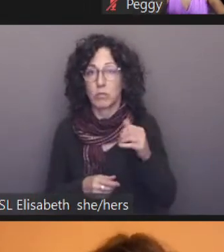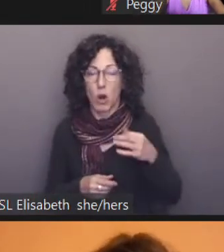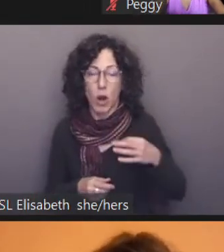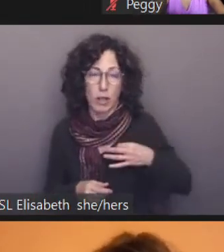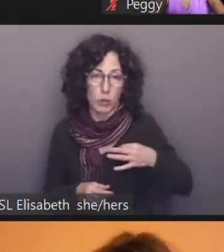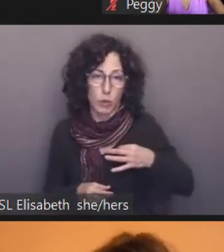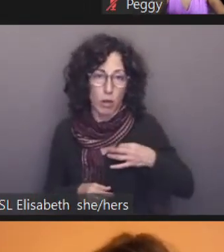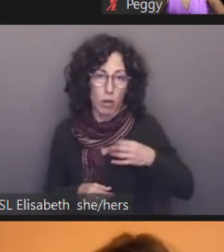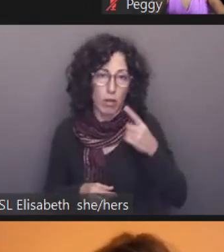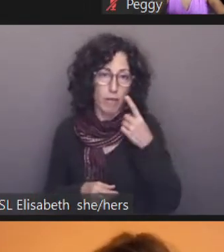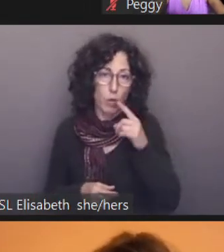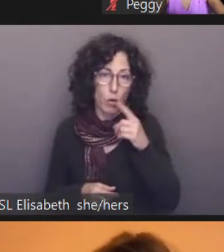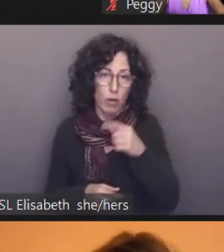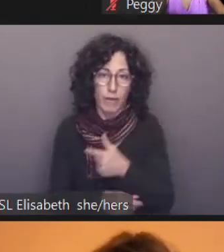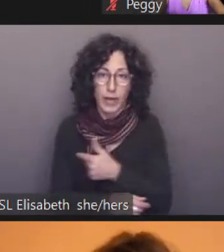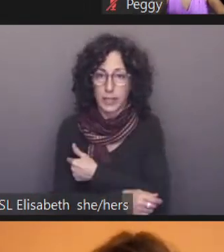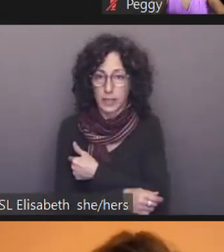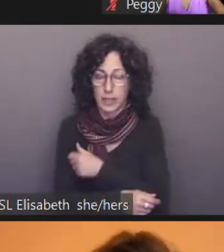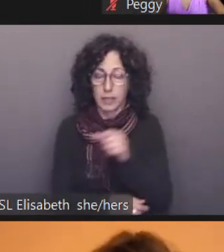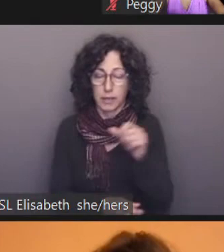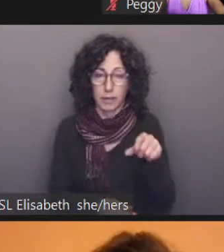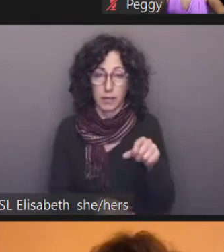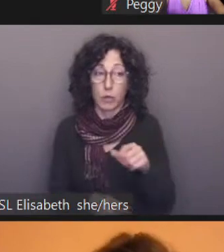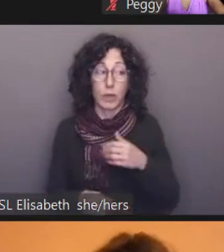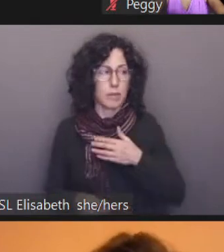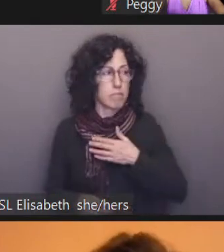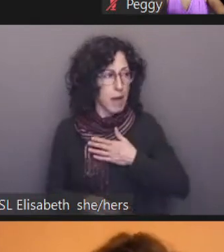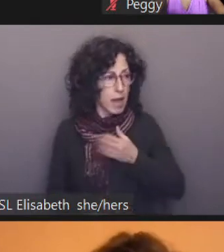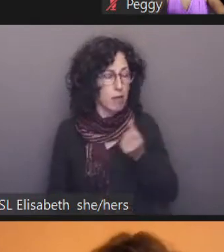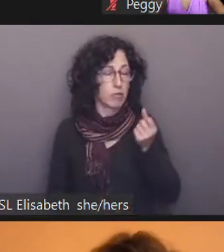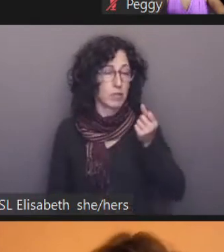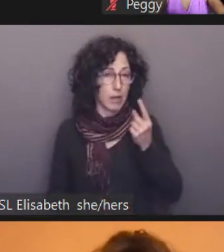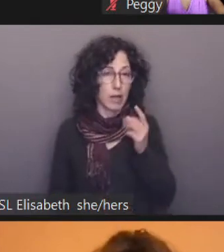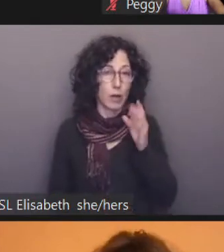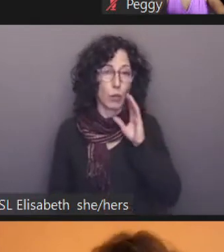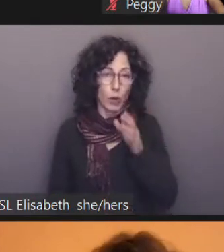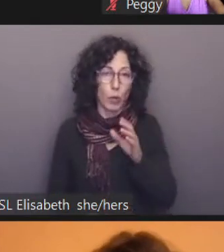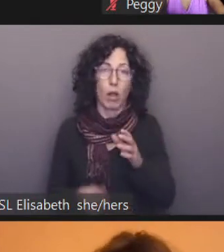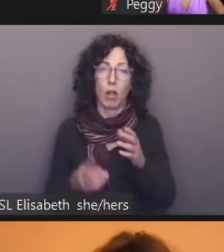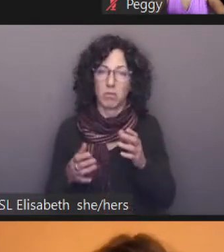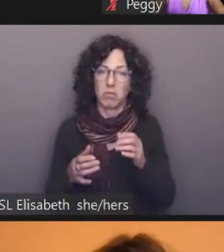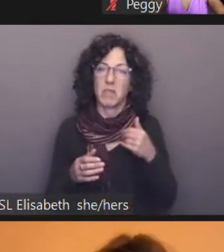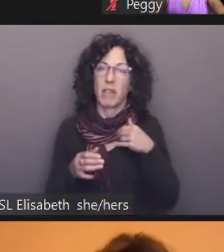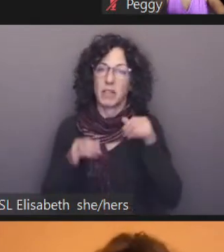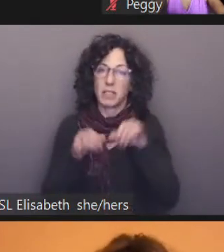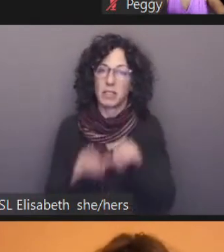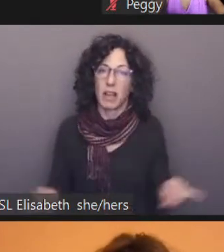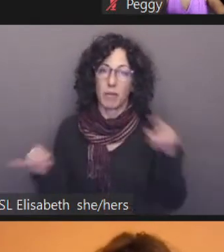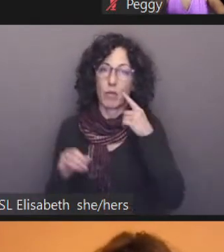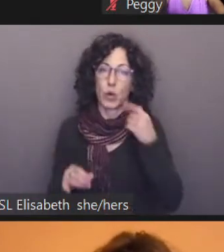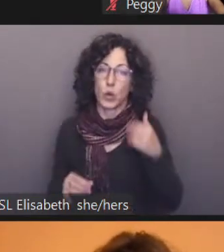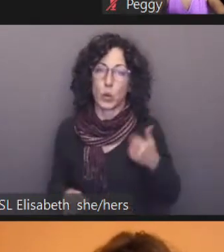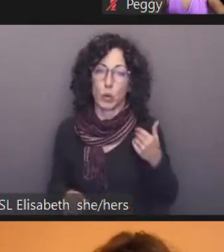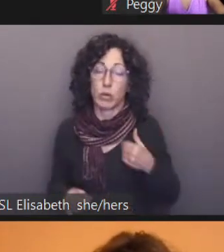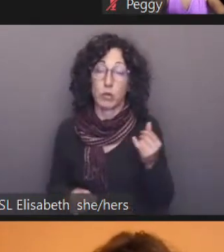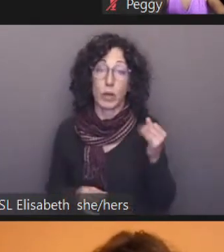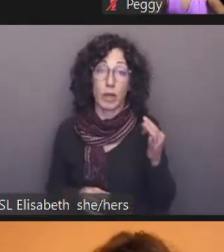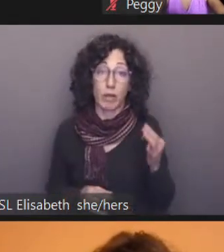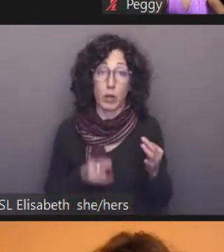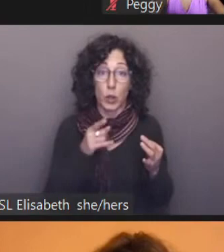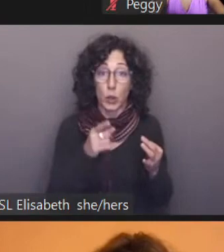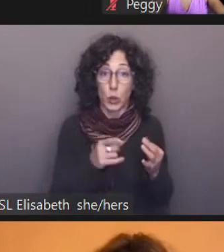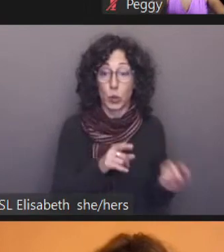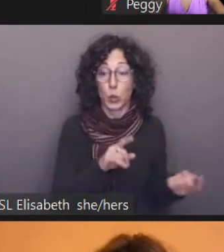and my understanding is that we will extend that as well to youth. So if this is the place where youth